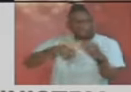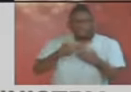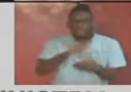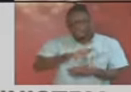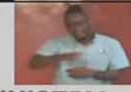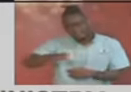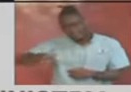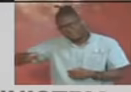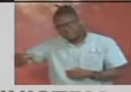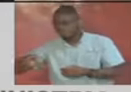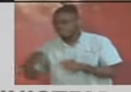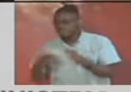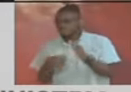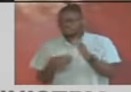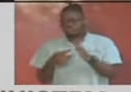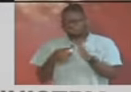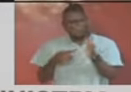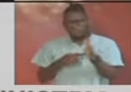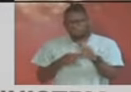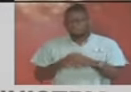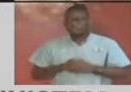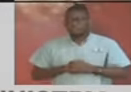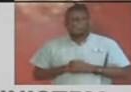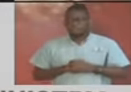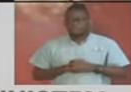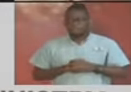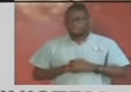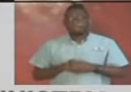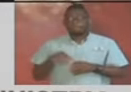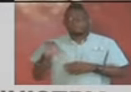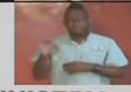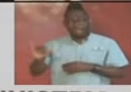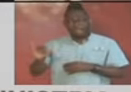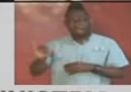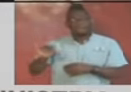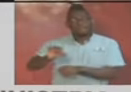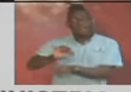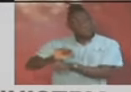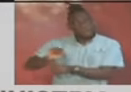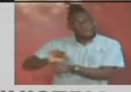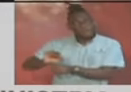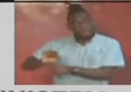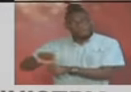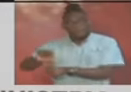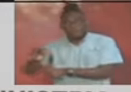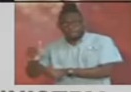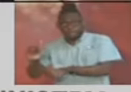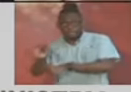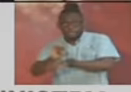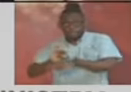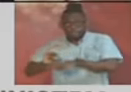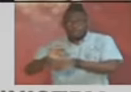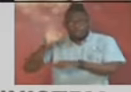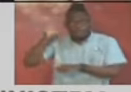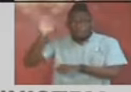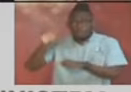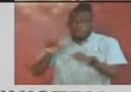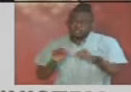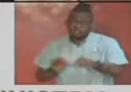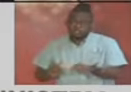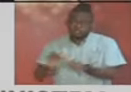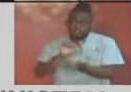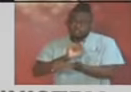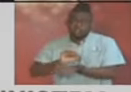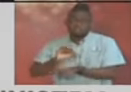of crowding. So that has worked, and it will continue to work, not just for the visitors,